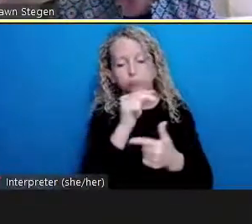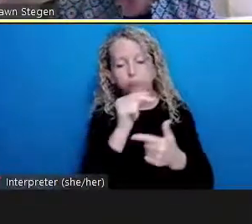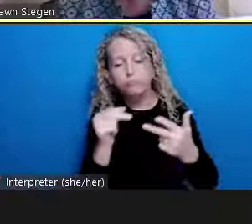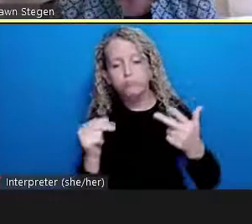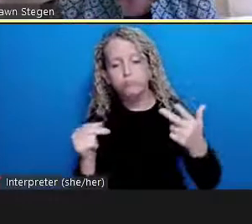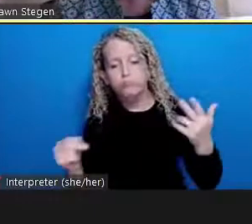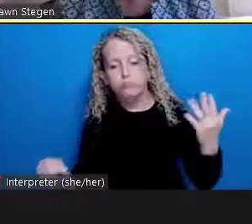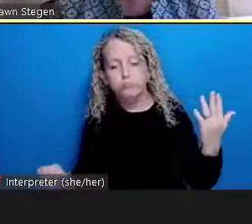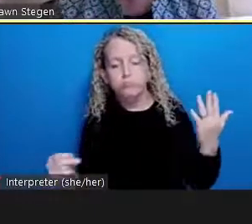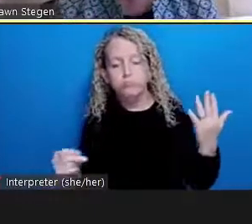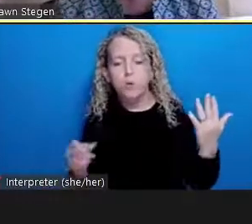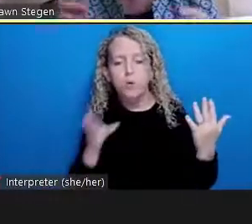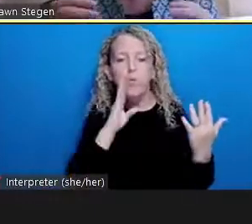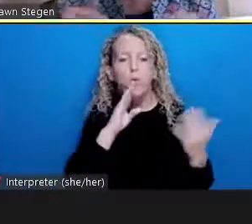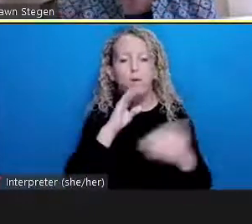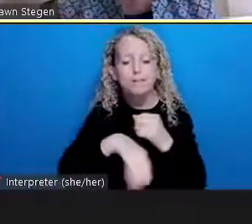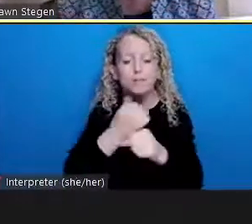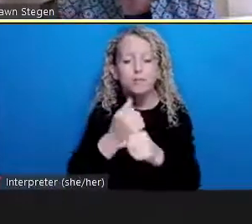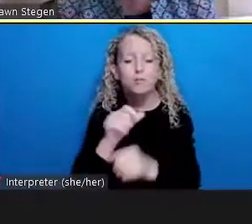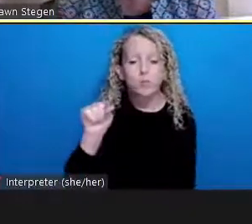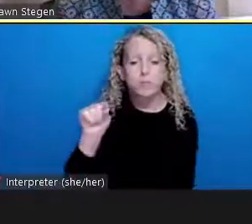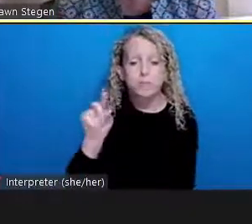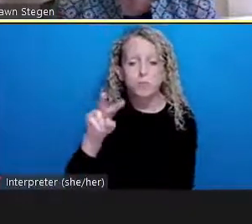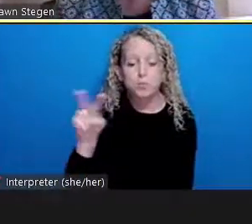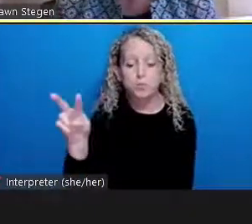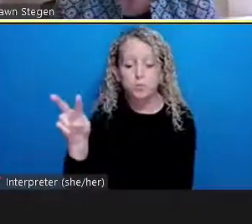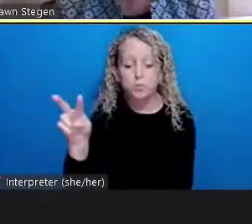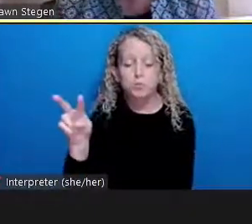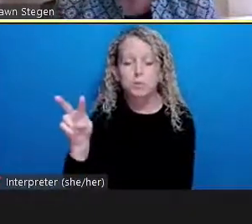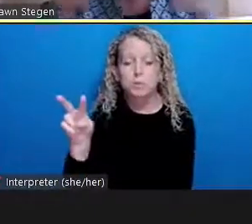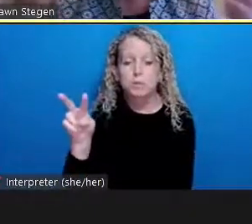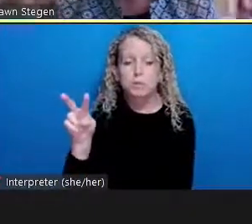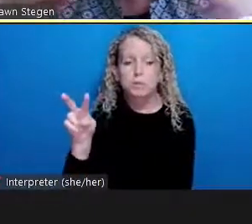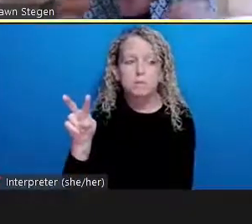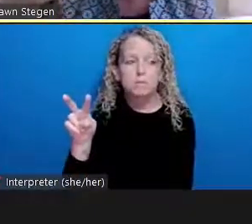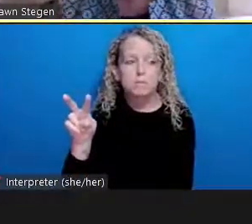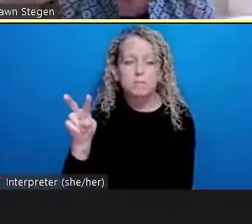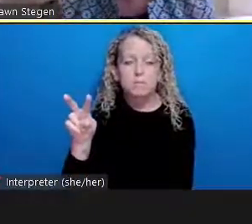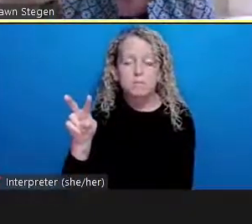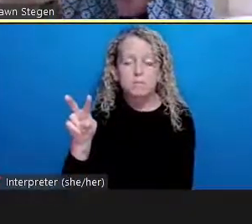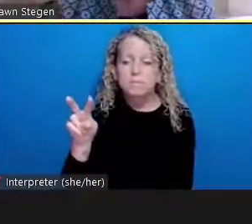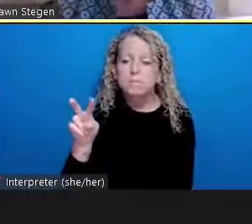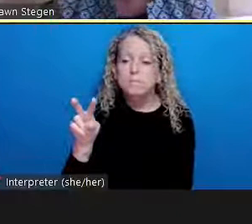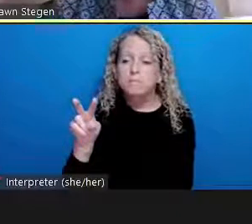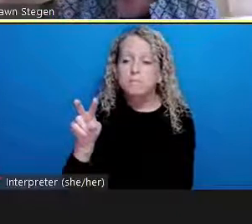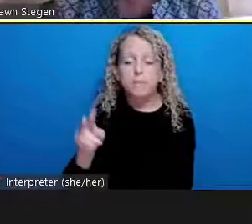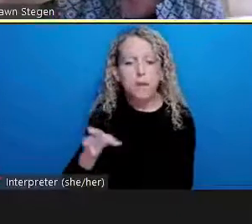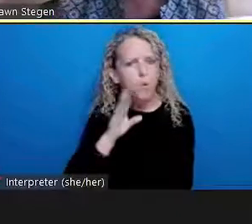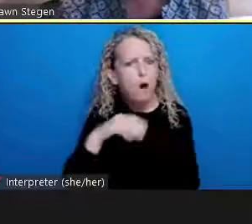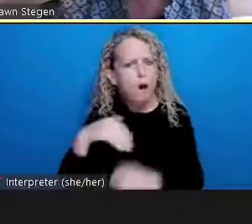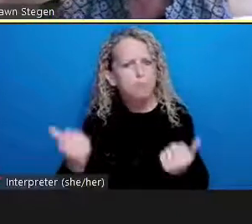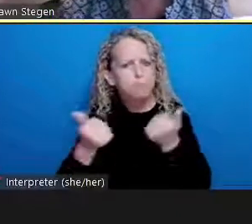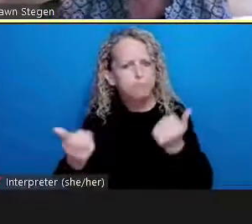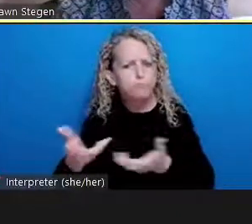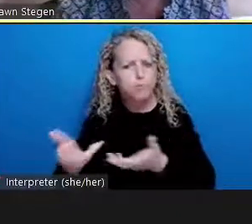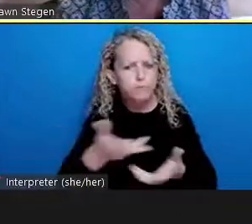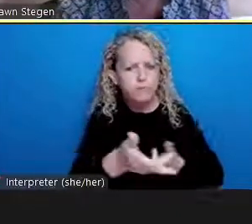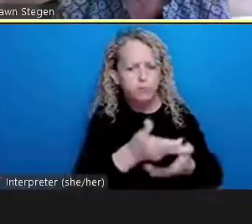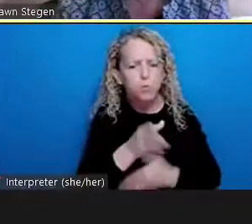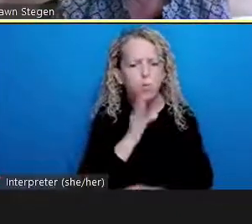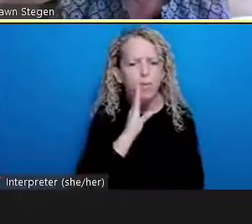in 2022. And we hope that consultation, and there'll be a significant amount of consultation, will begin this